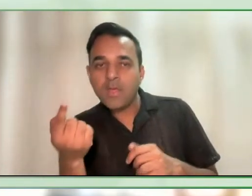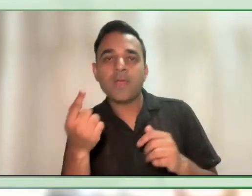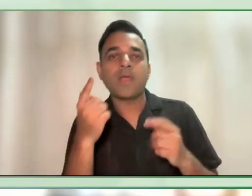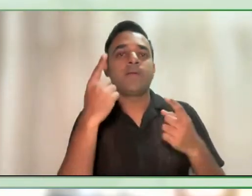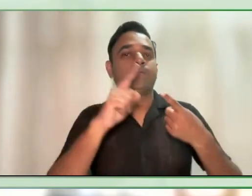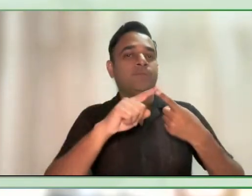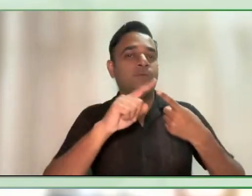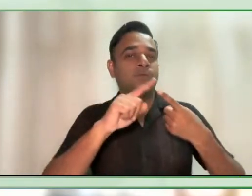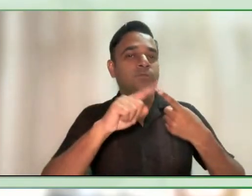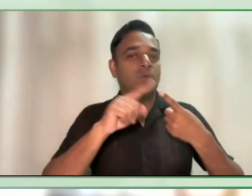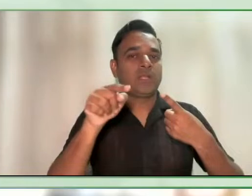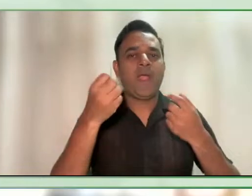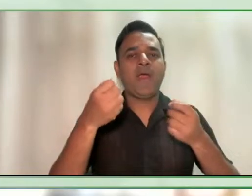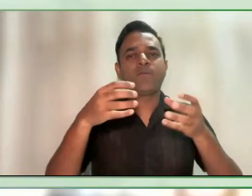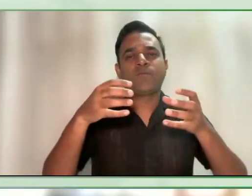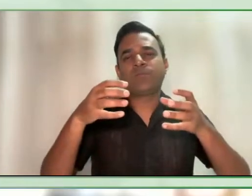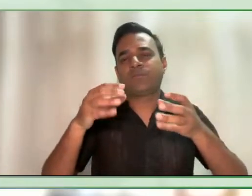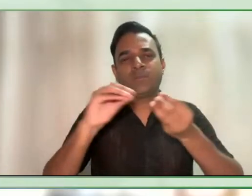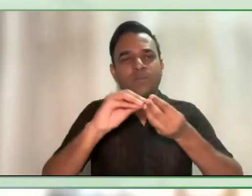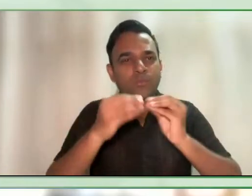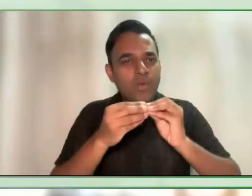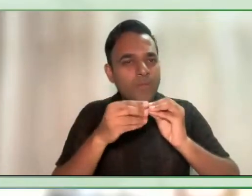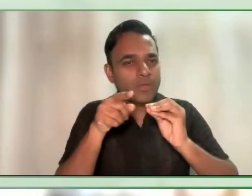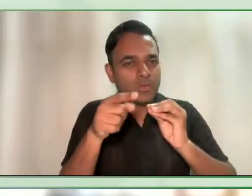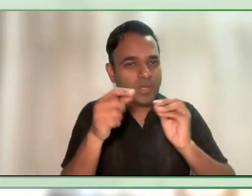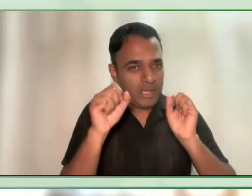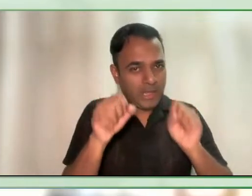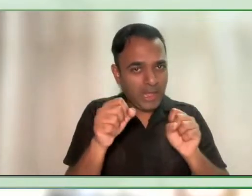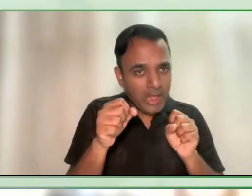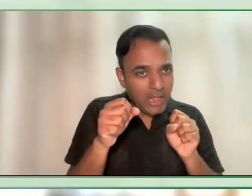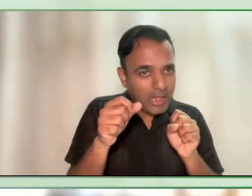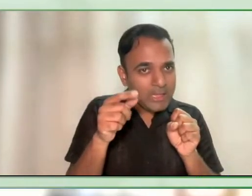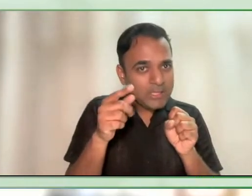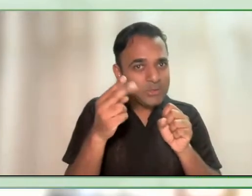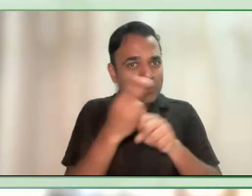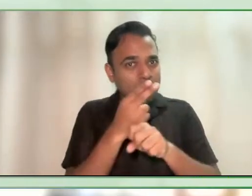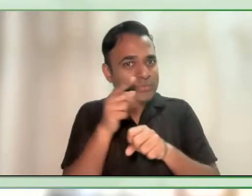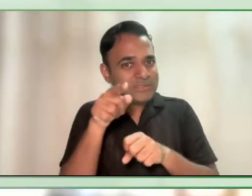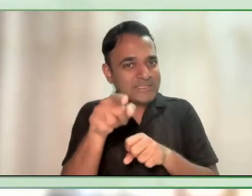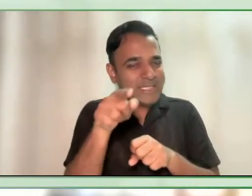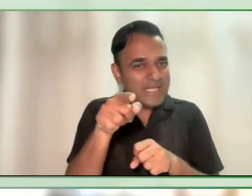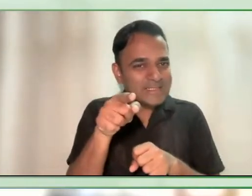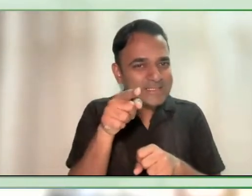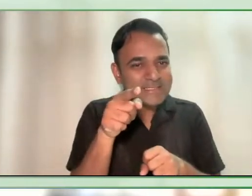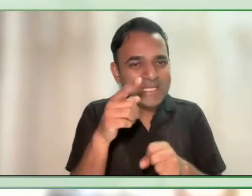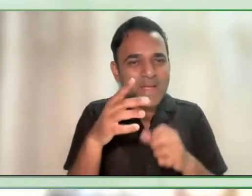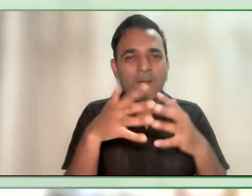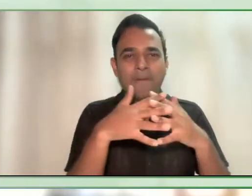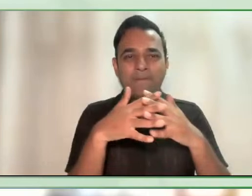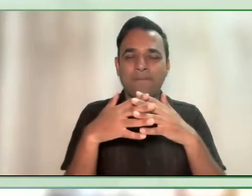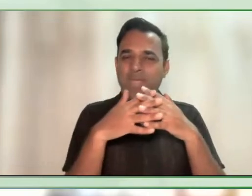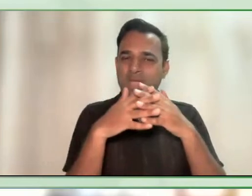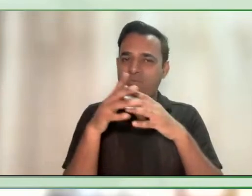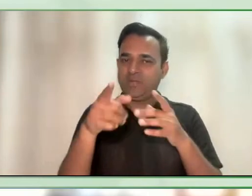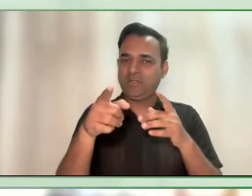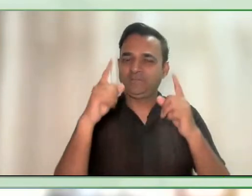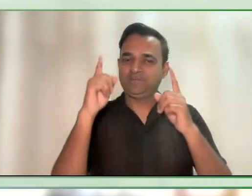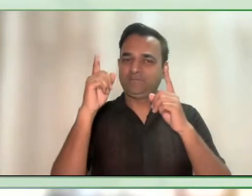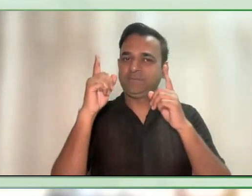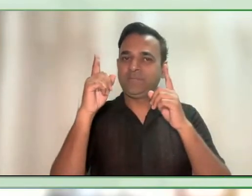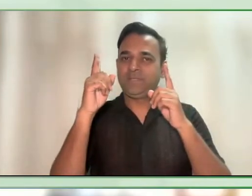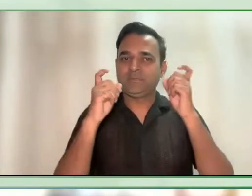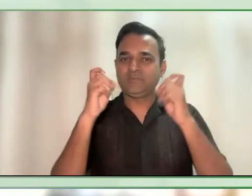are immediate: inundations, flooding, earthquakes. how does one deal with